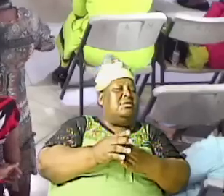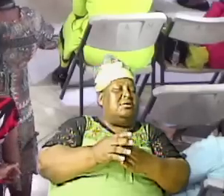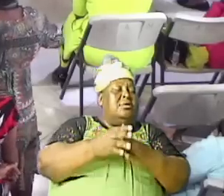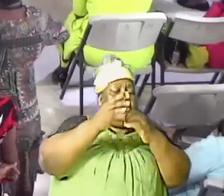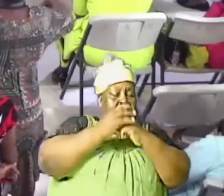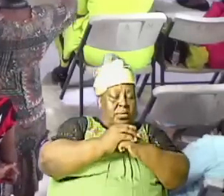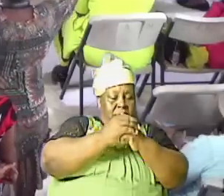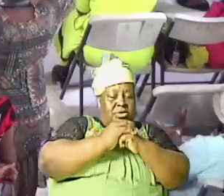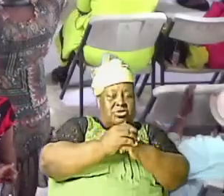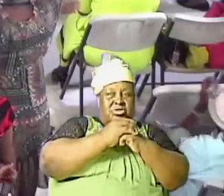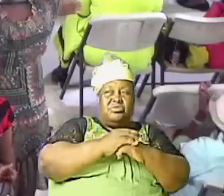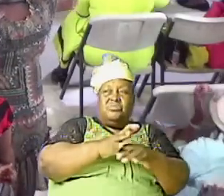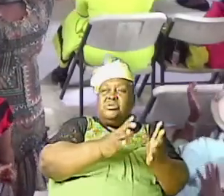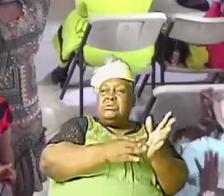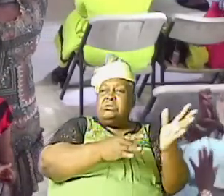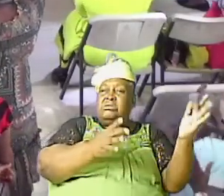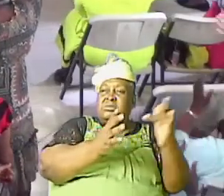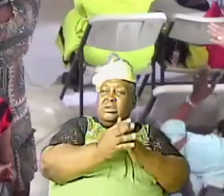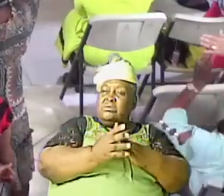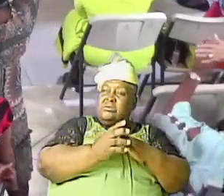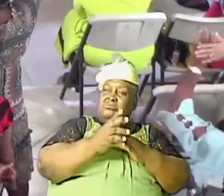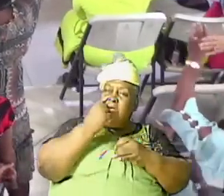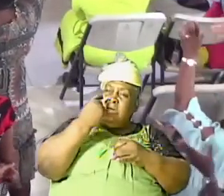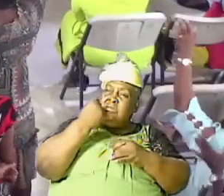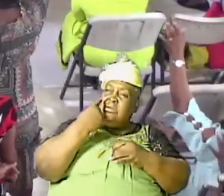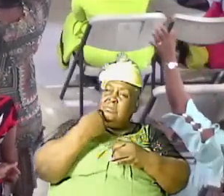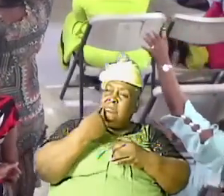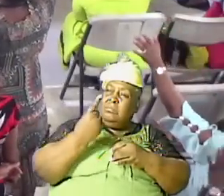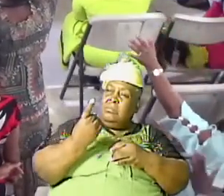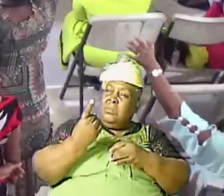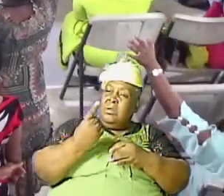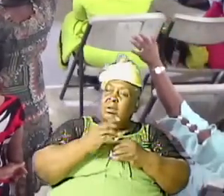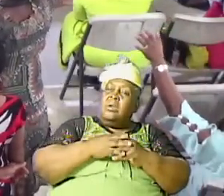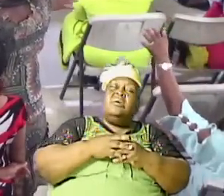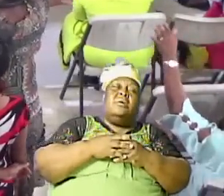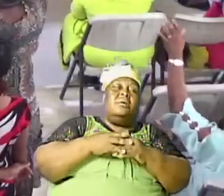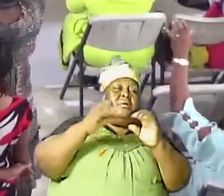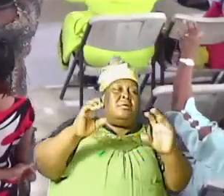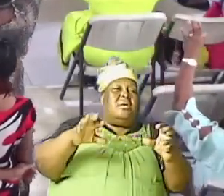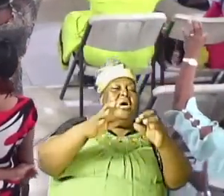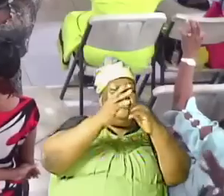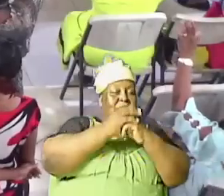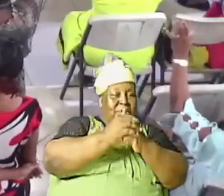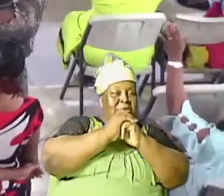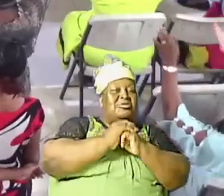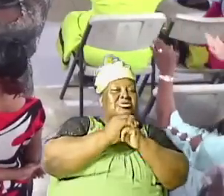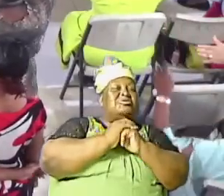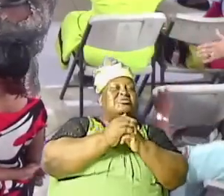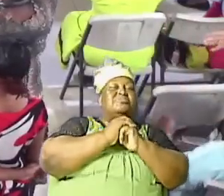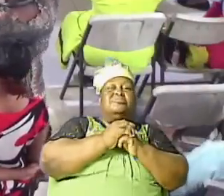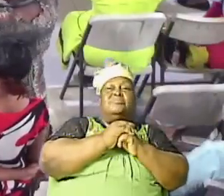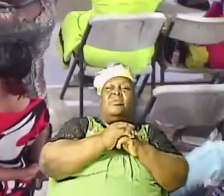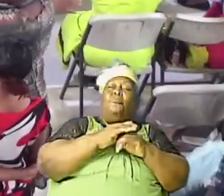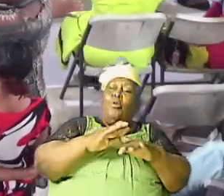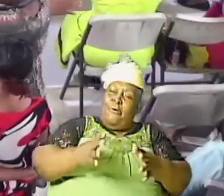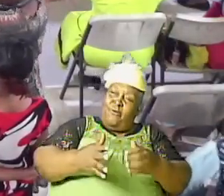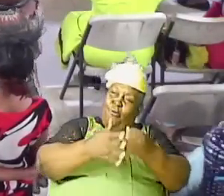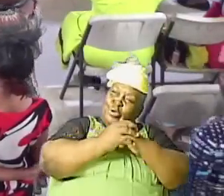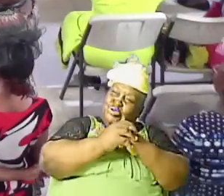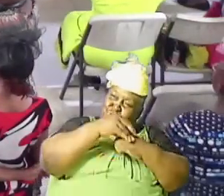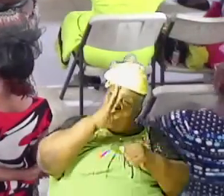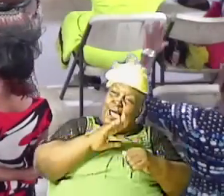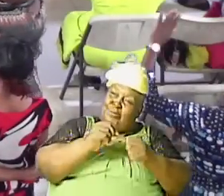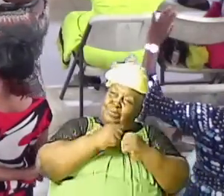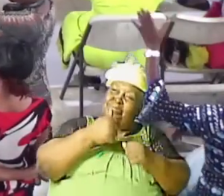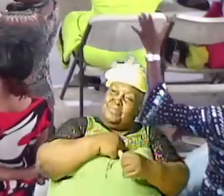Lord, everybody? Can we worship the Lord, everybody? Saints of God, can we worship the Lord? Can we worship the